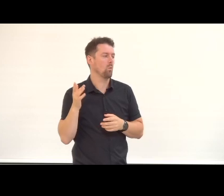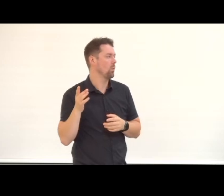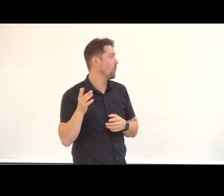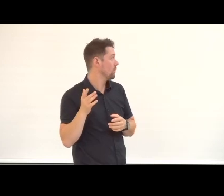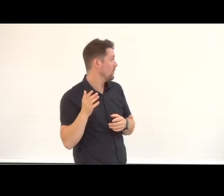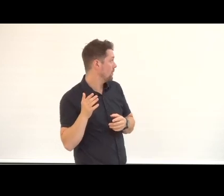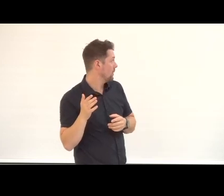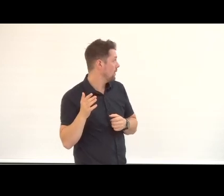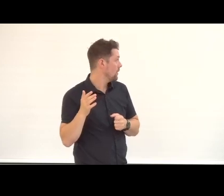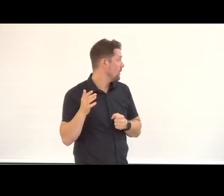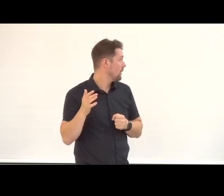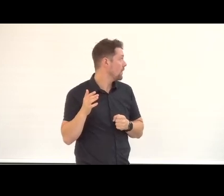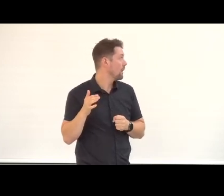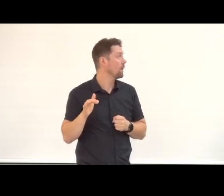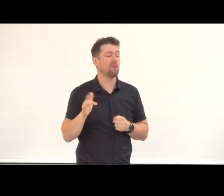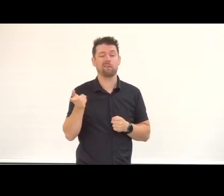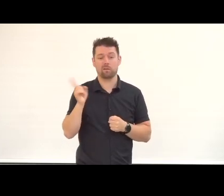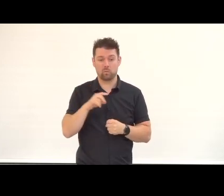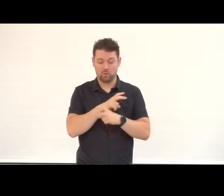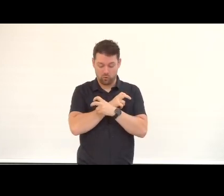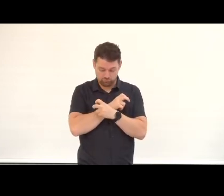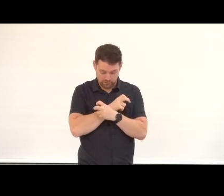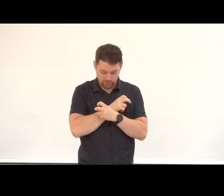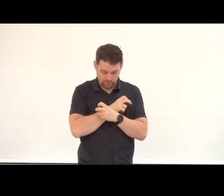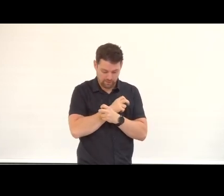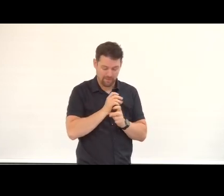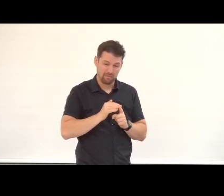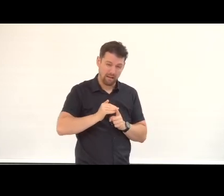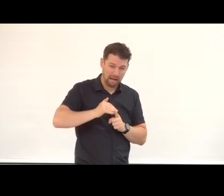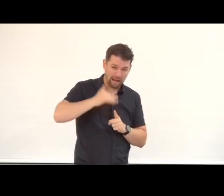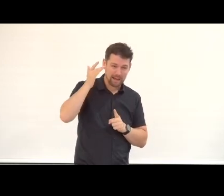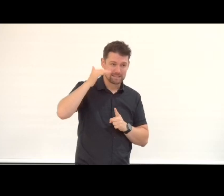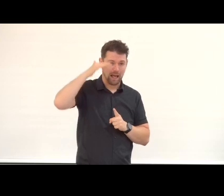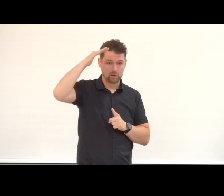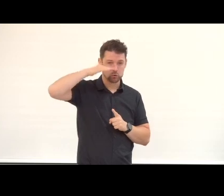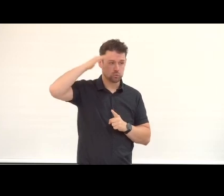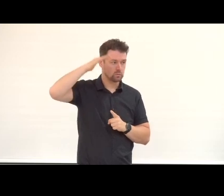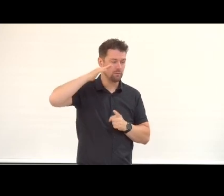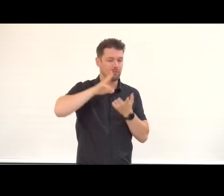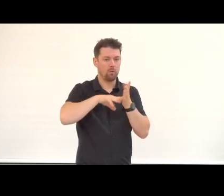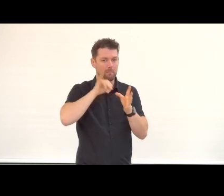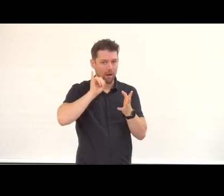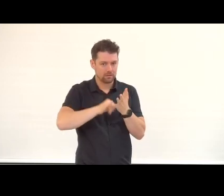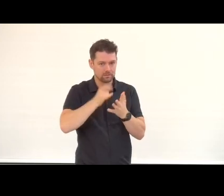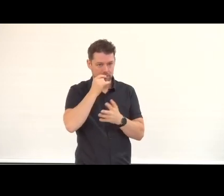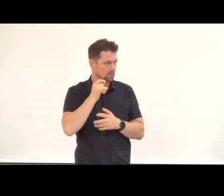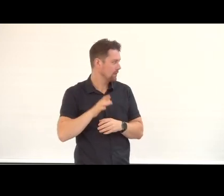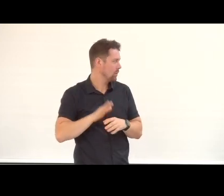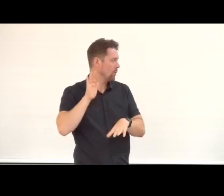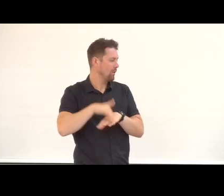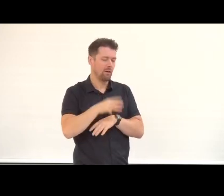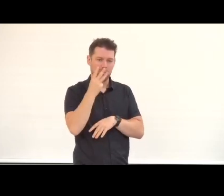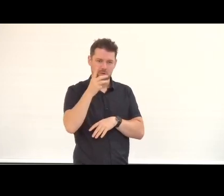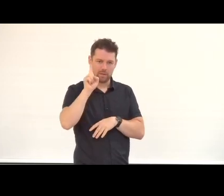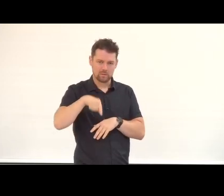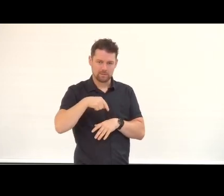the Kaunertaler Glacier in Austria, so the highest altitude Mars Analogue mission that we know of. It was more than 3,000 meters, I